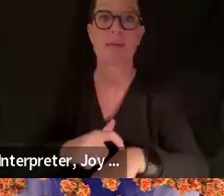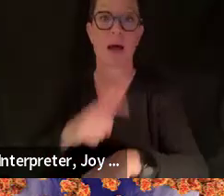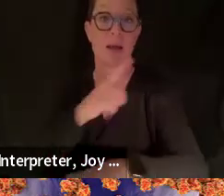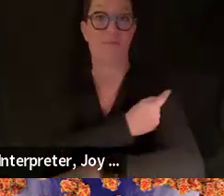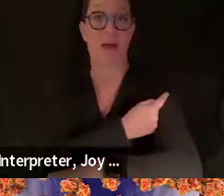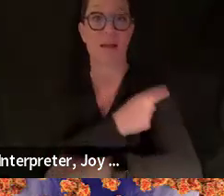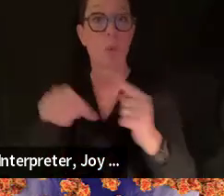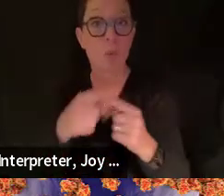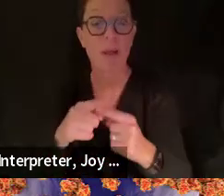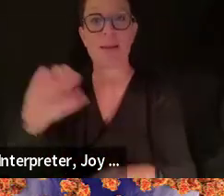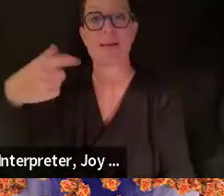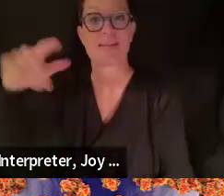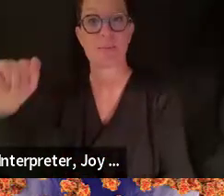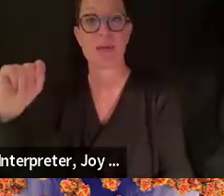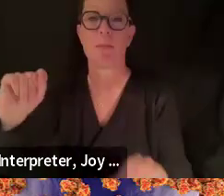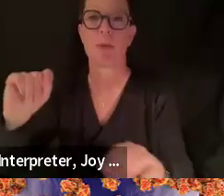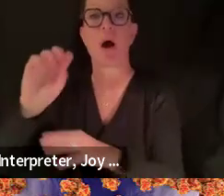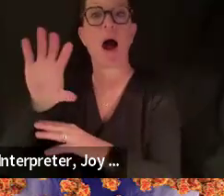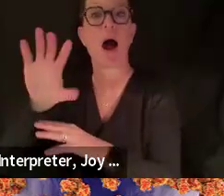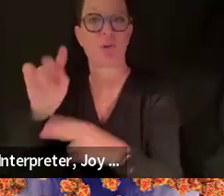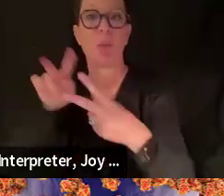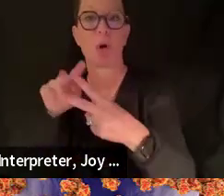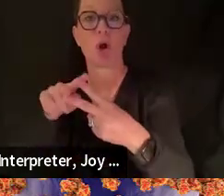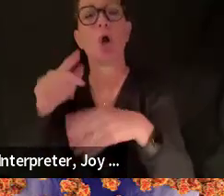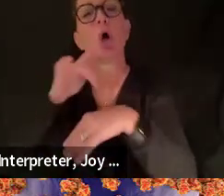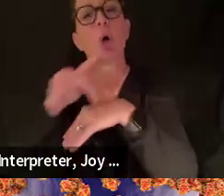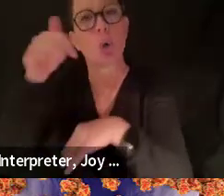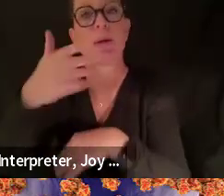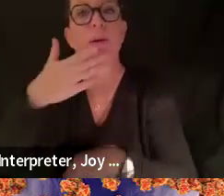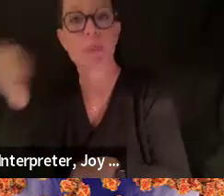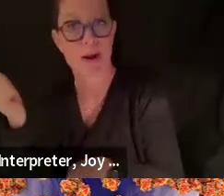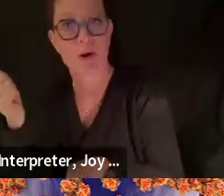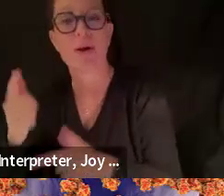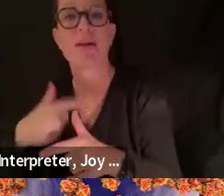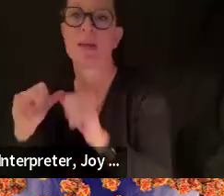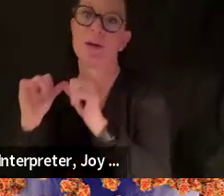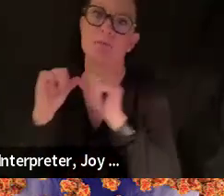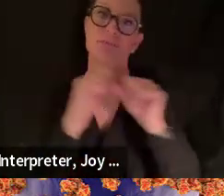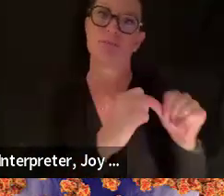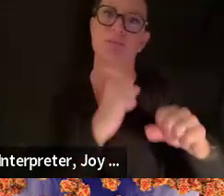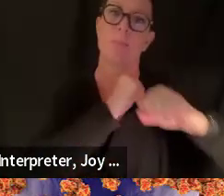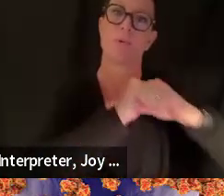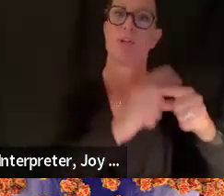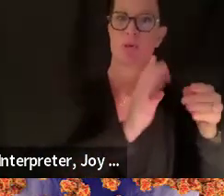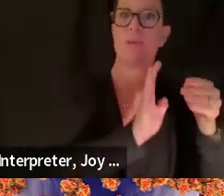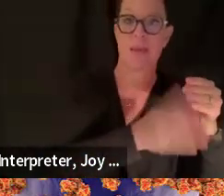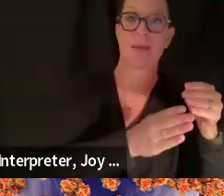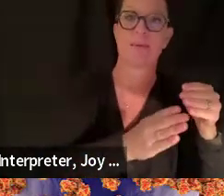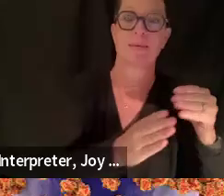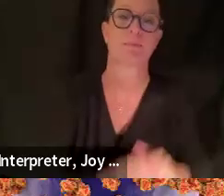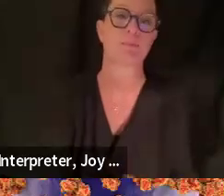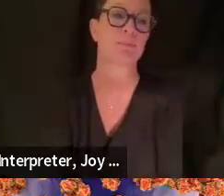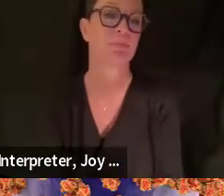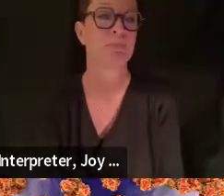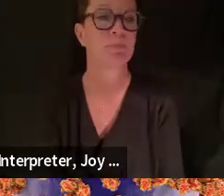vaccinated is in September or October. Earlier in the season, the better, because then you are protected the